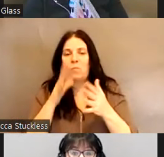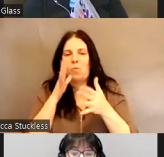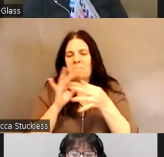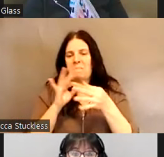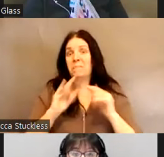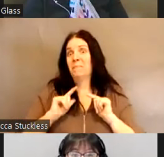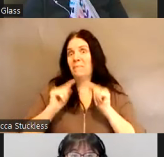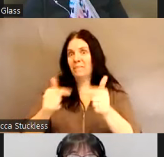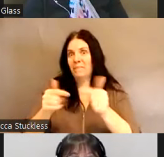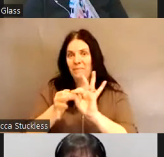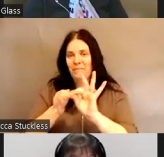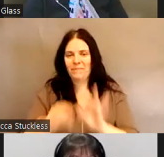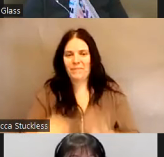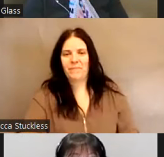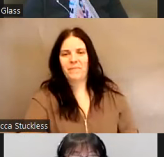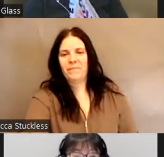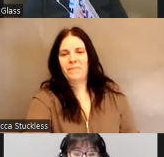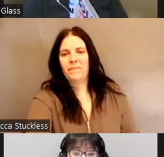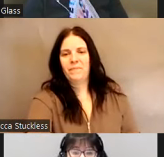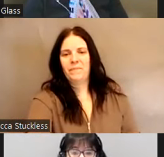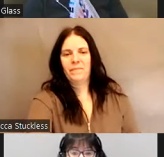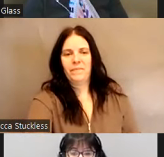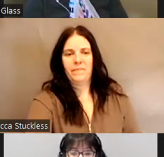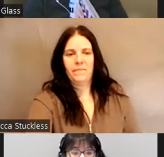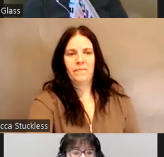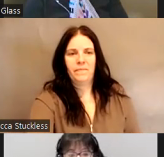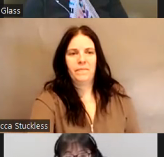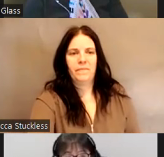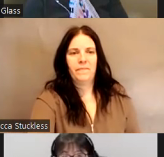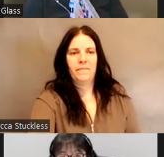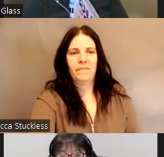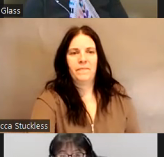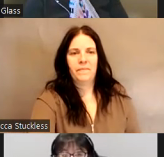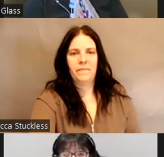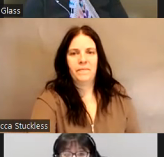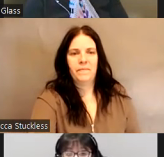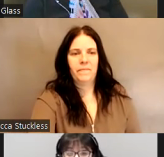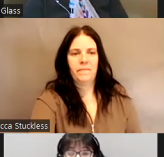Not seeing any other questions in the chat just now, so I will keep going